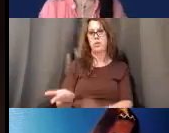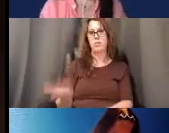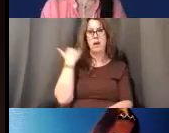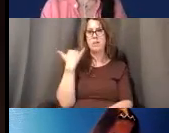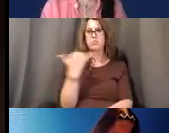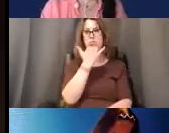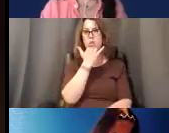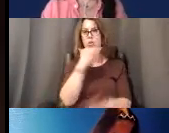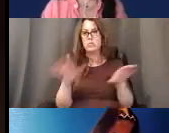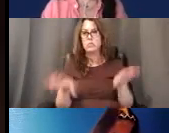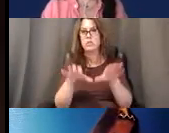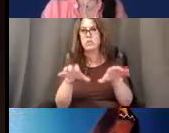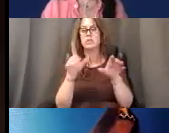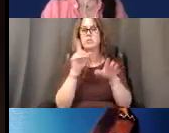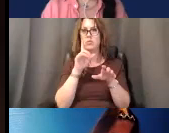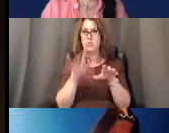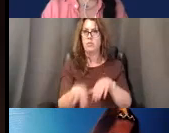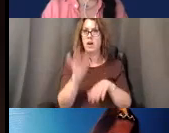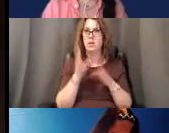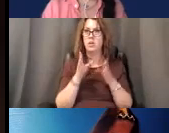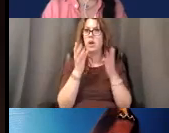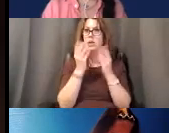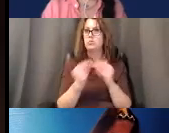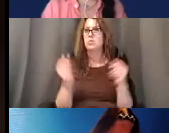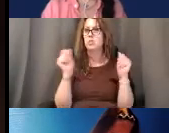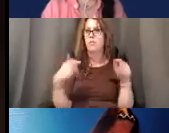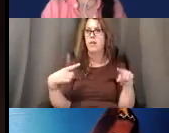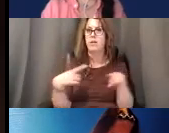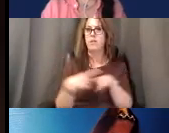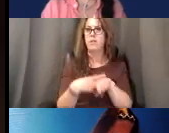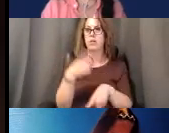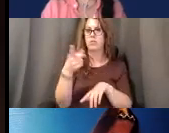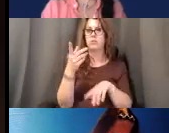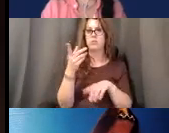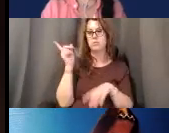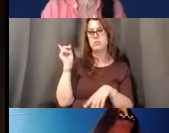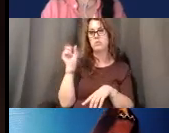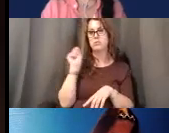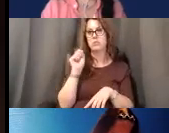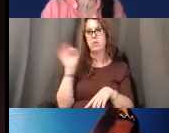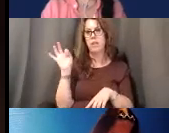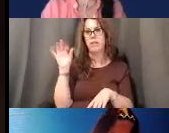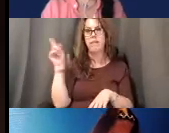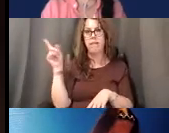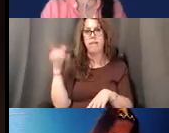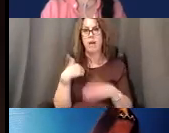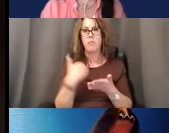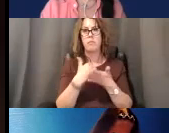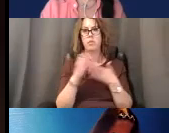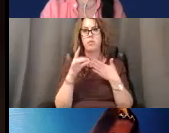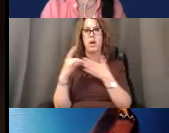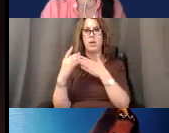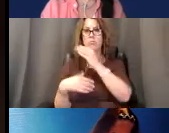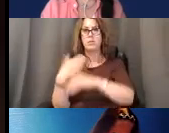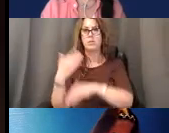way to actually resolve that conflict. We're involved in some of that work in San Francisco where it's occurring, help guiding a process there, but it's happening